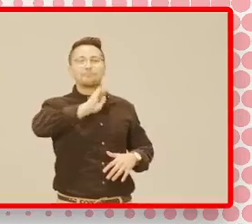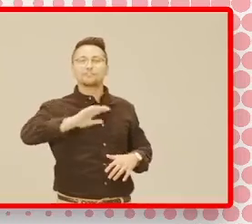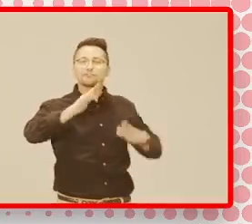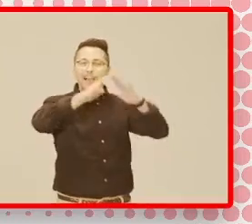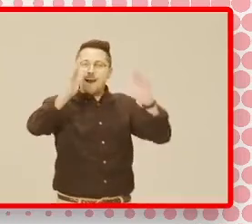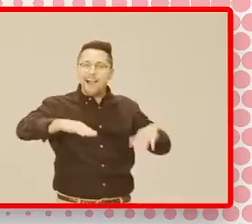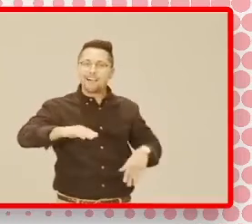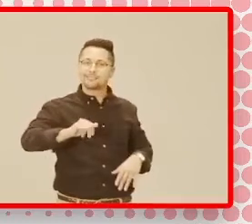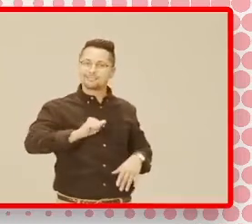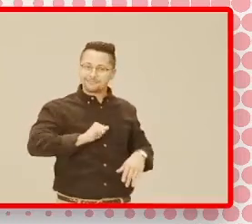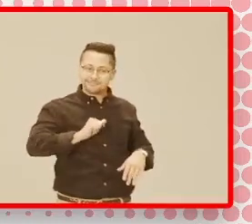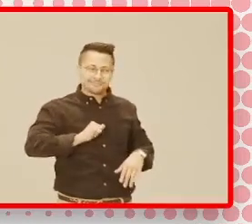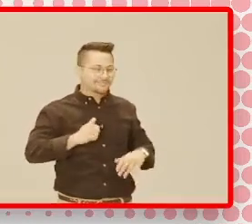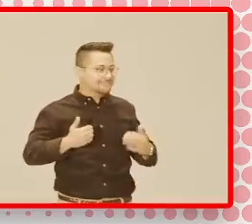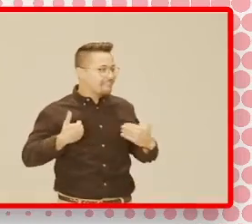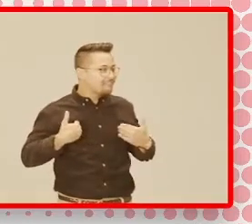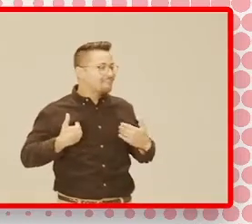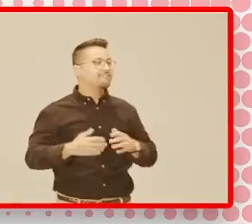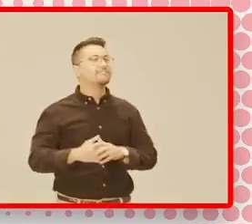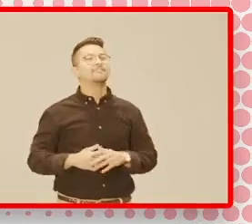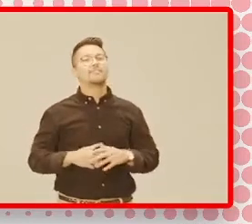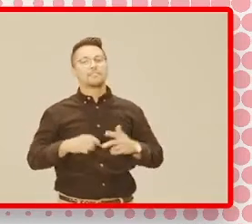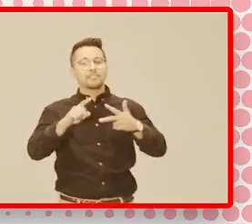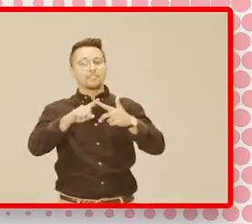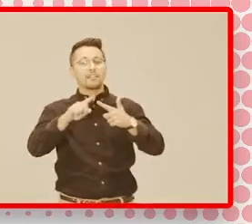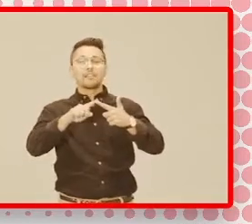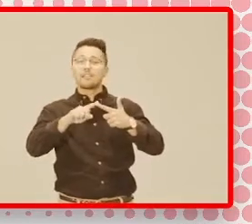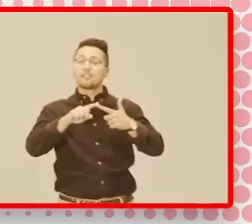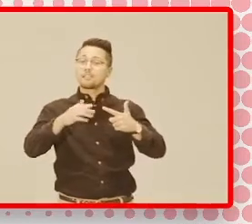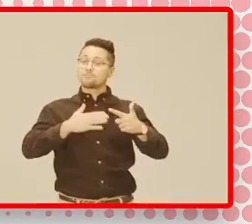I want to have my own car.